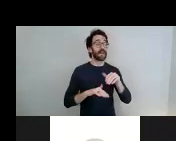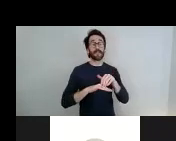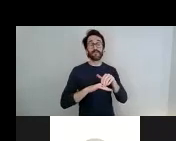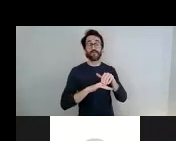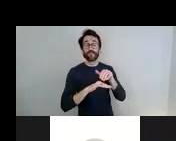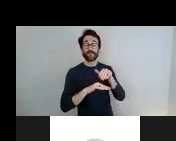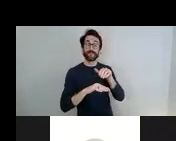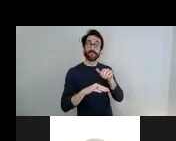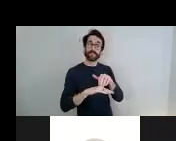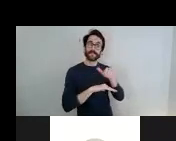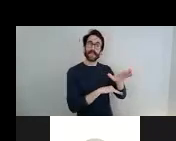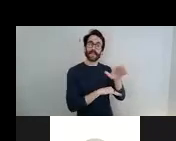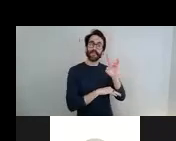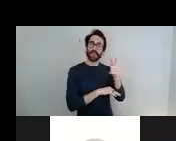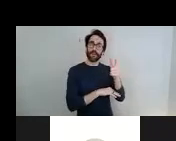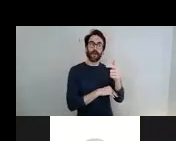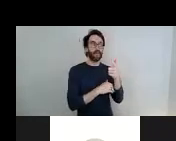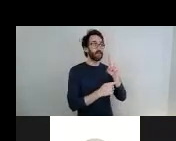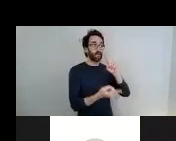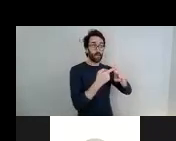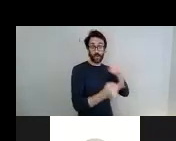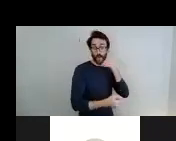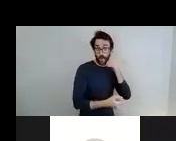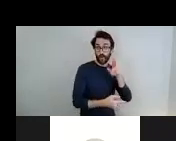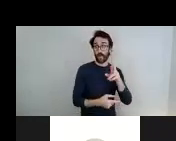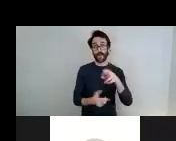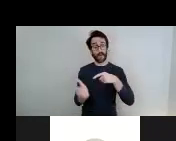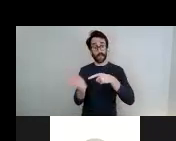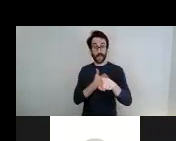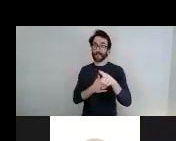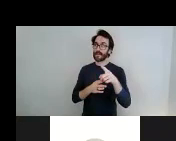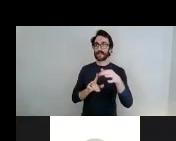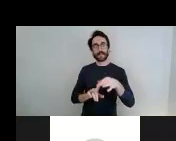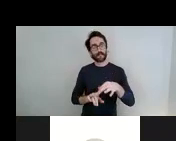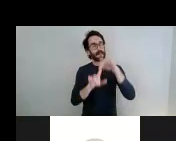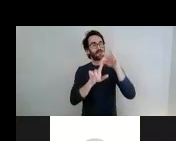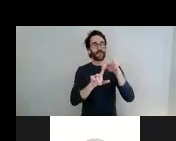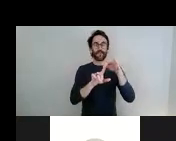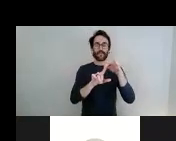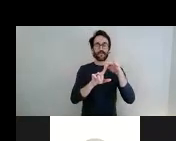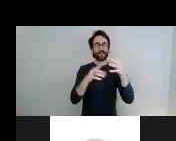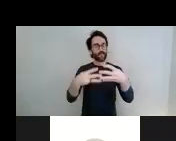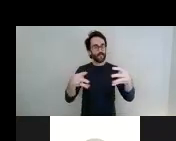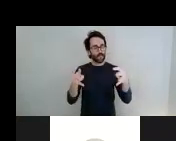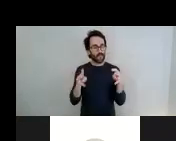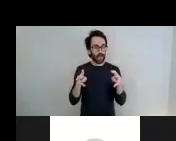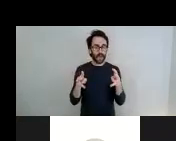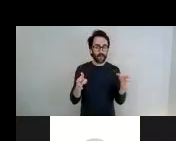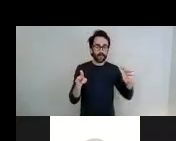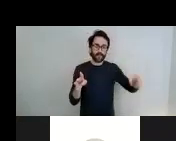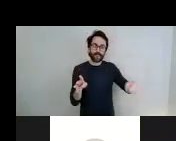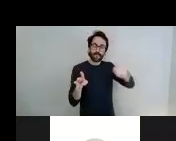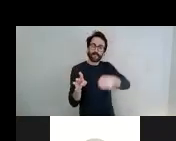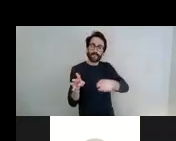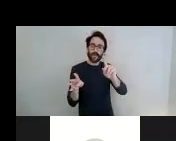costs. They tell you that you have to pay for a special crate for transportation. In the end, it's a